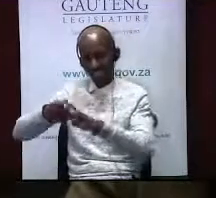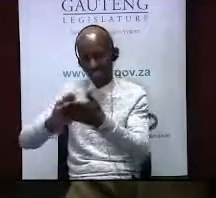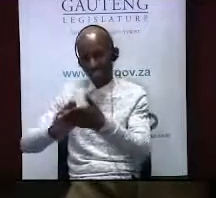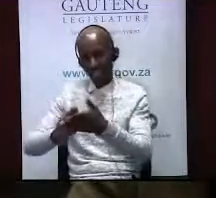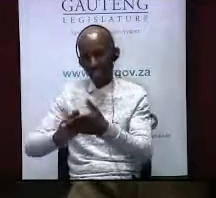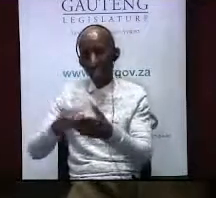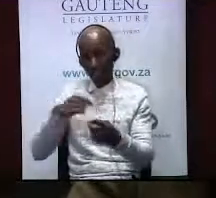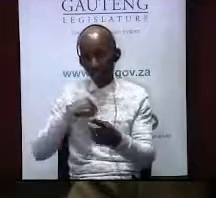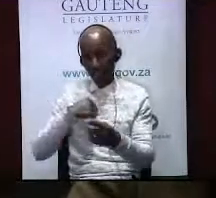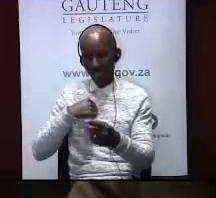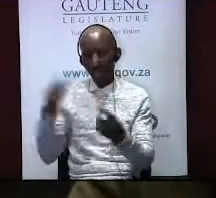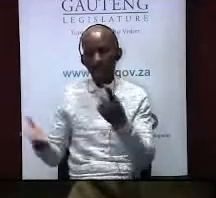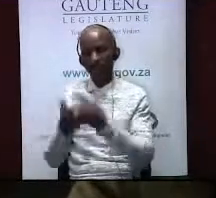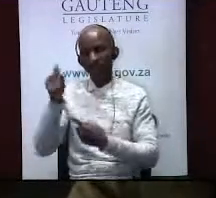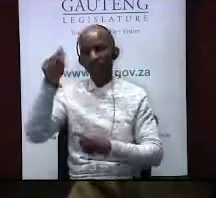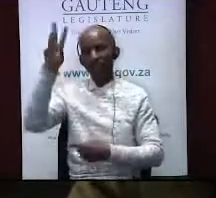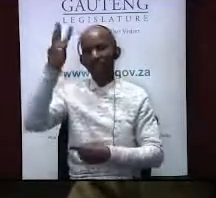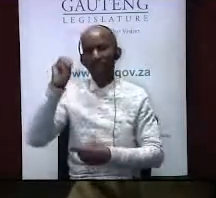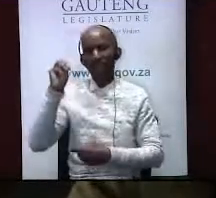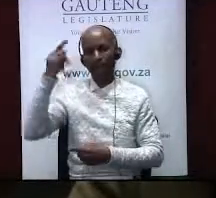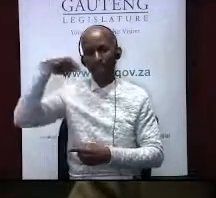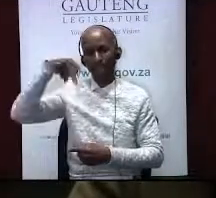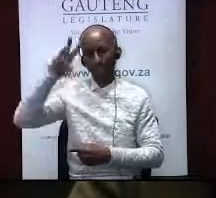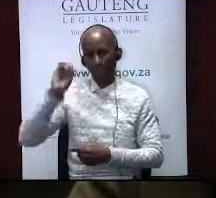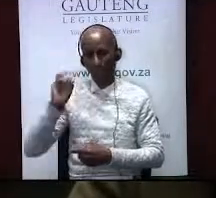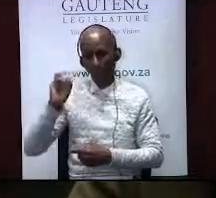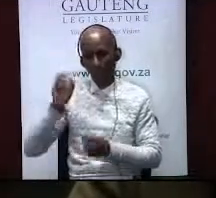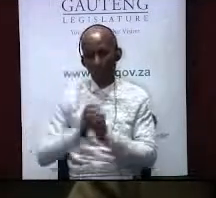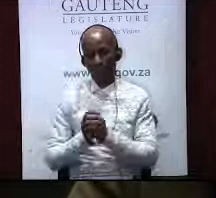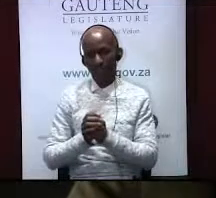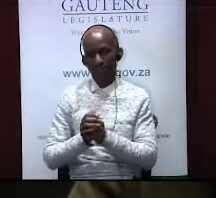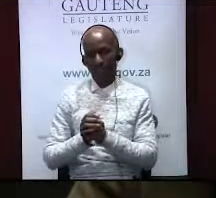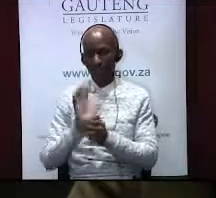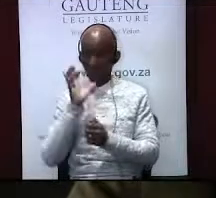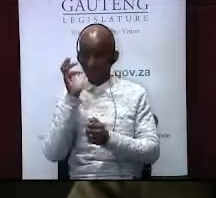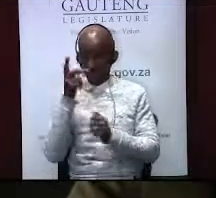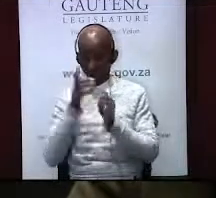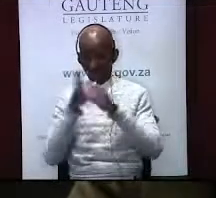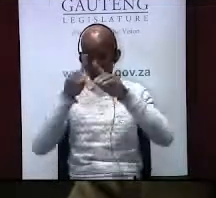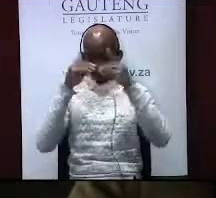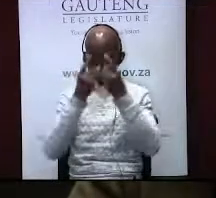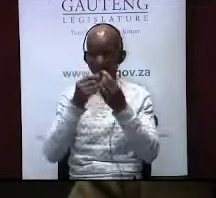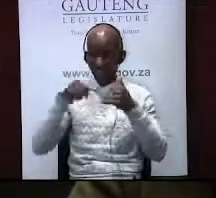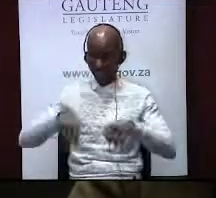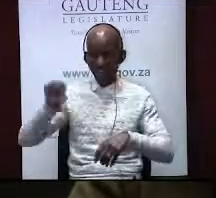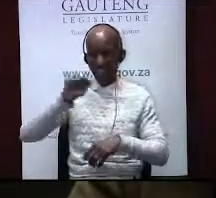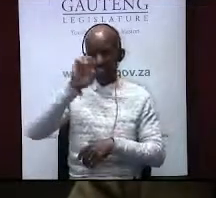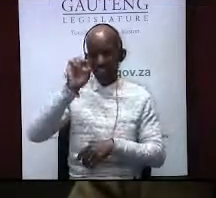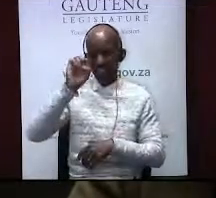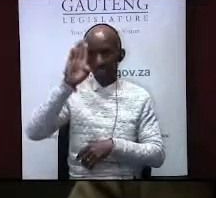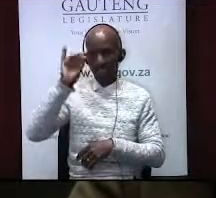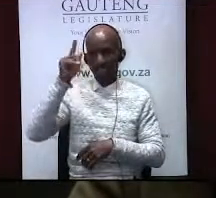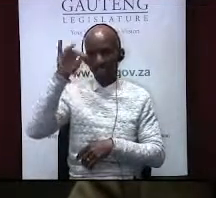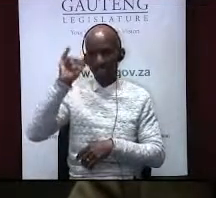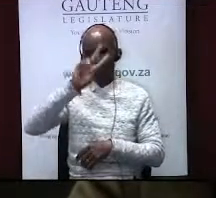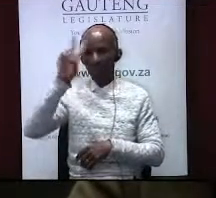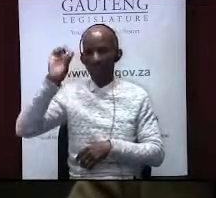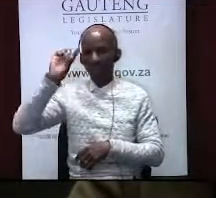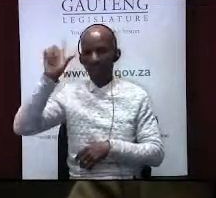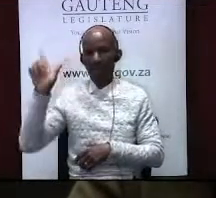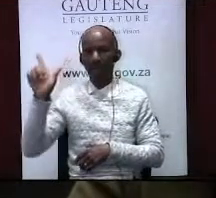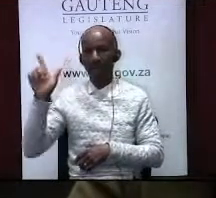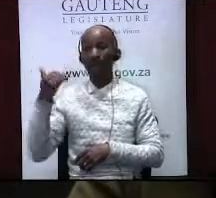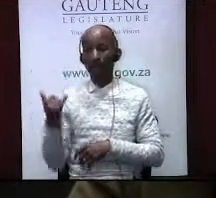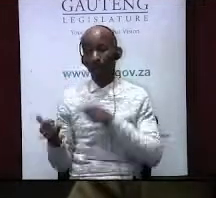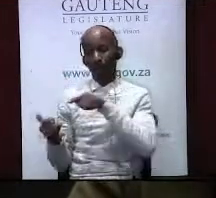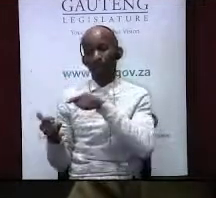a founder of an MPO called Adonai Community Development Organization right in Sebokeng in the Vaal. So